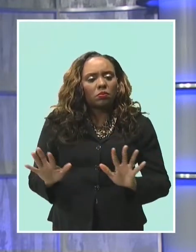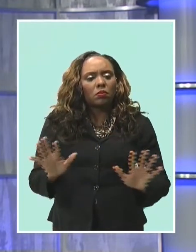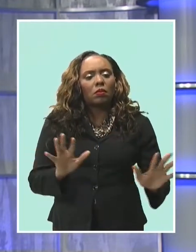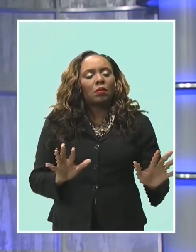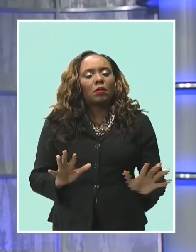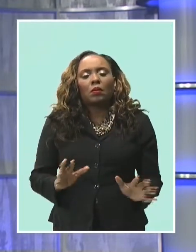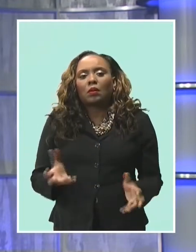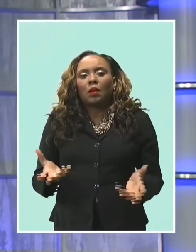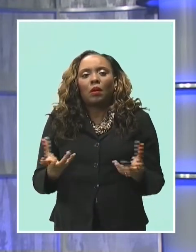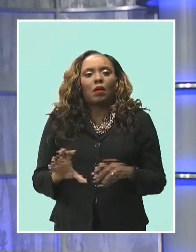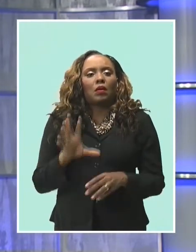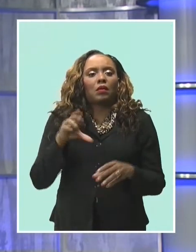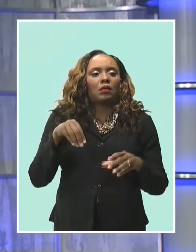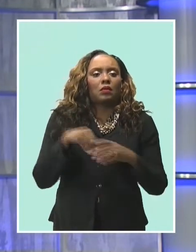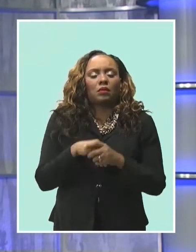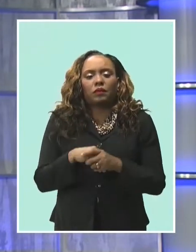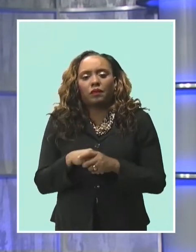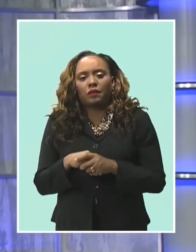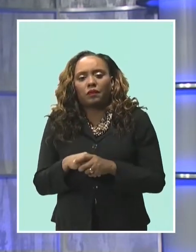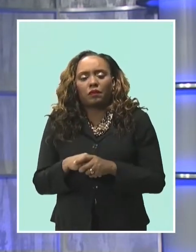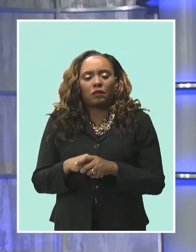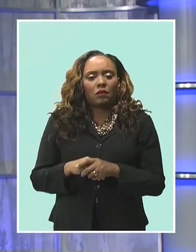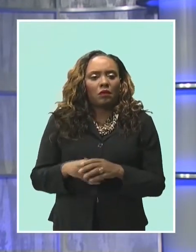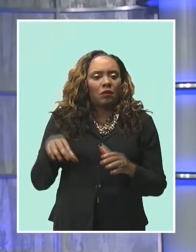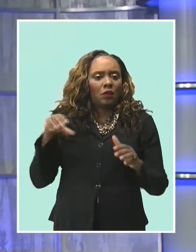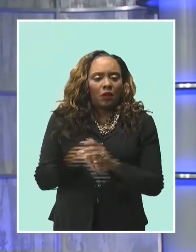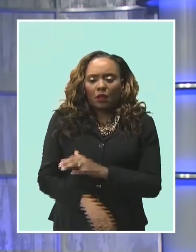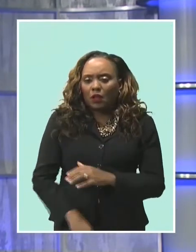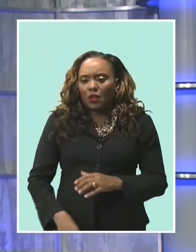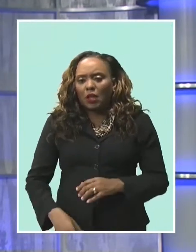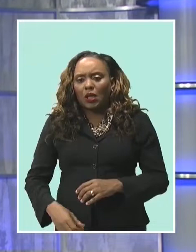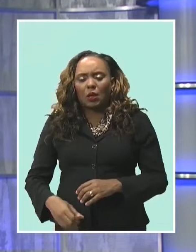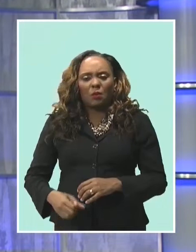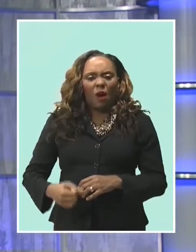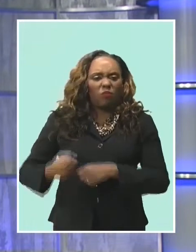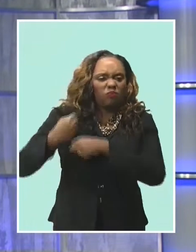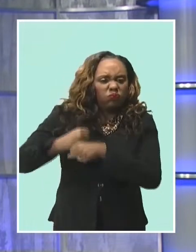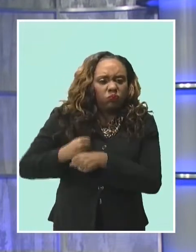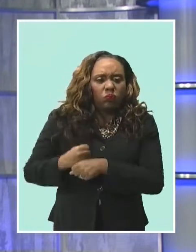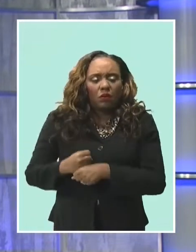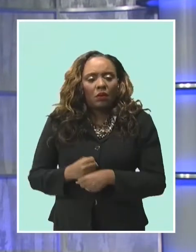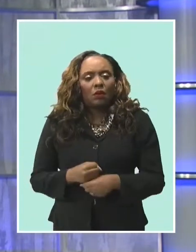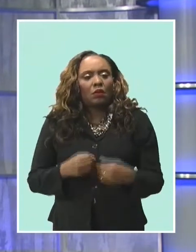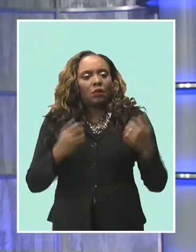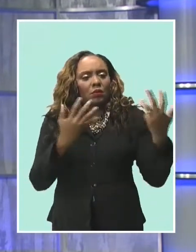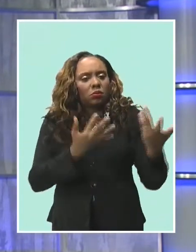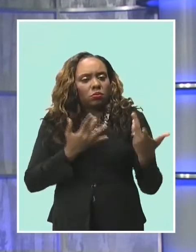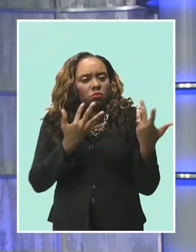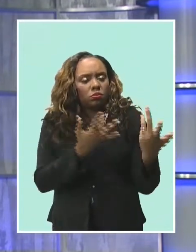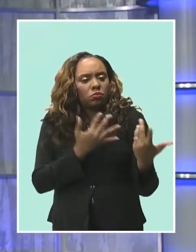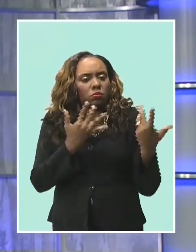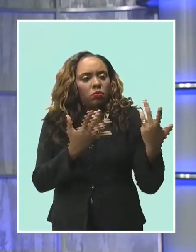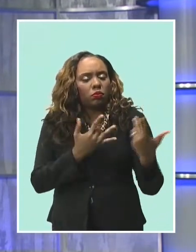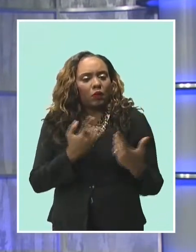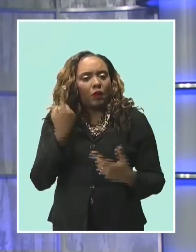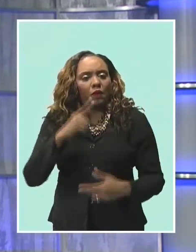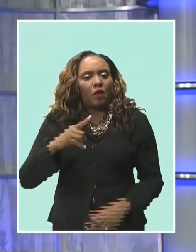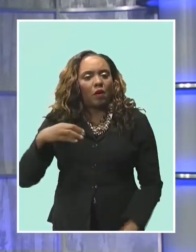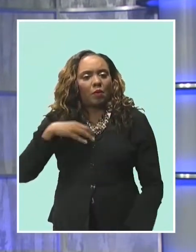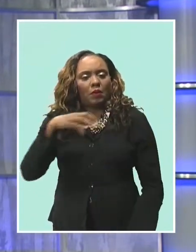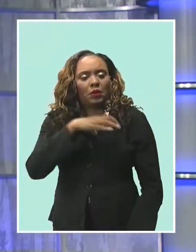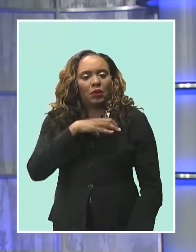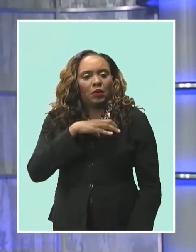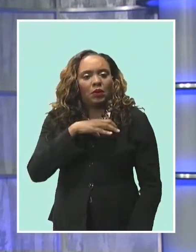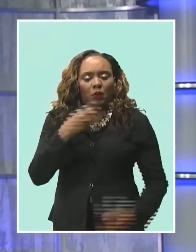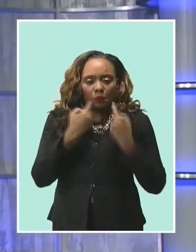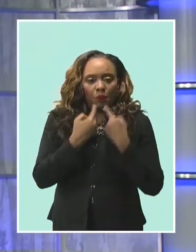activities likely to raise tensions as they await the decision on how the Guyana Elections Commission should treat with its final declaration of the